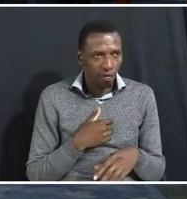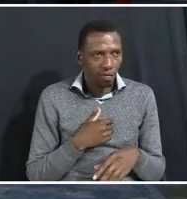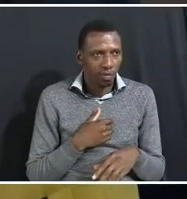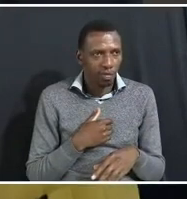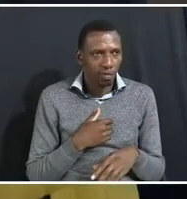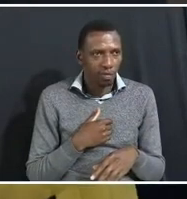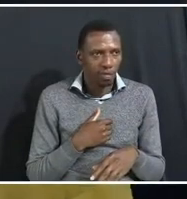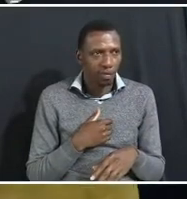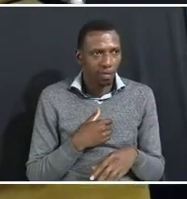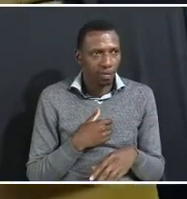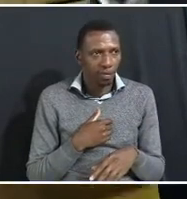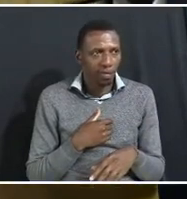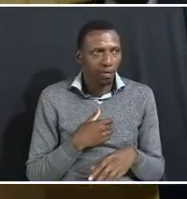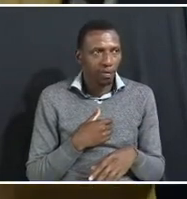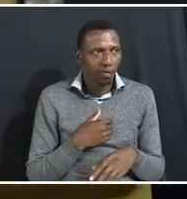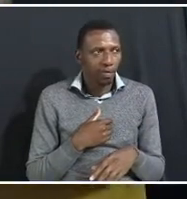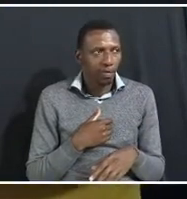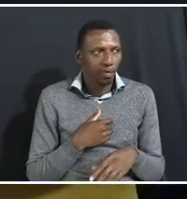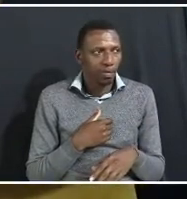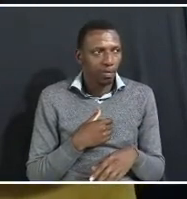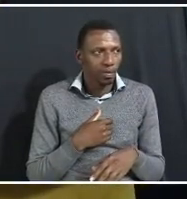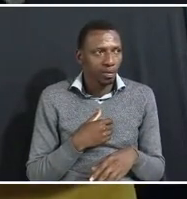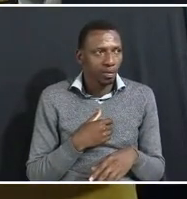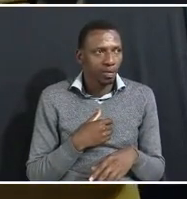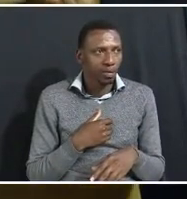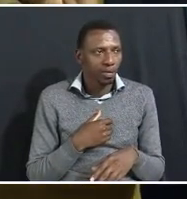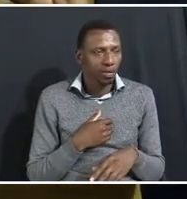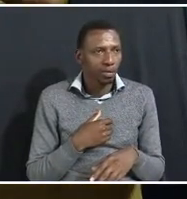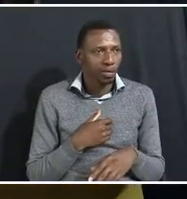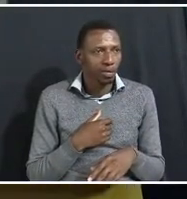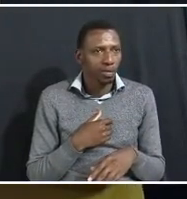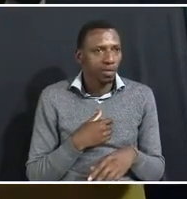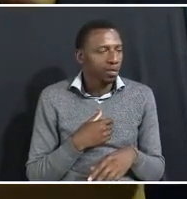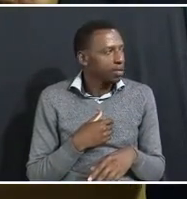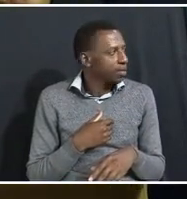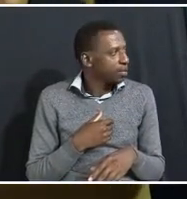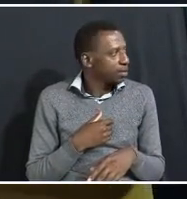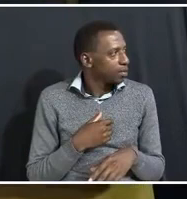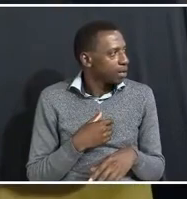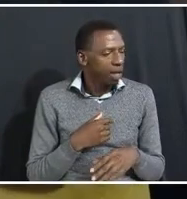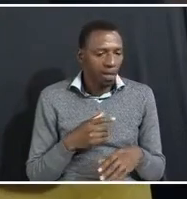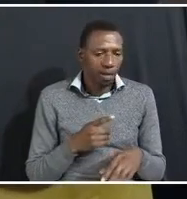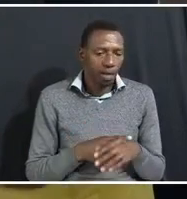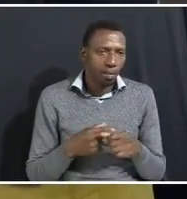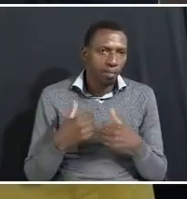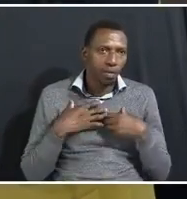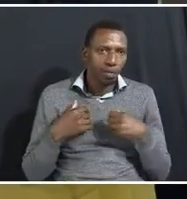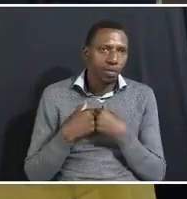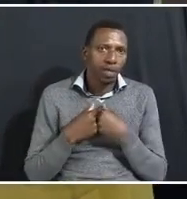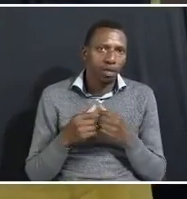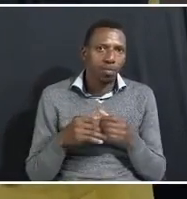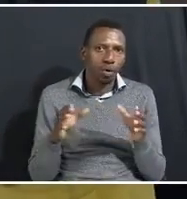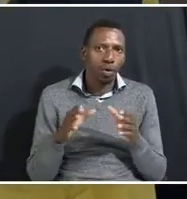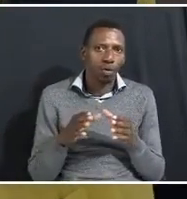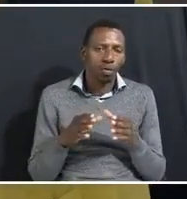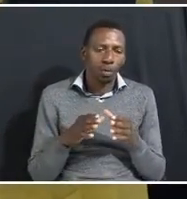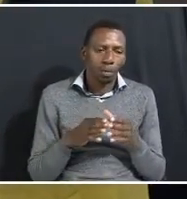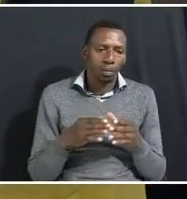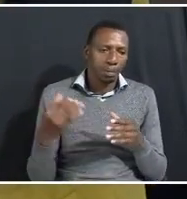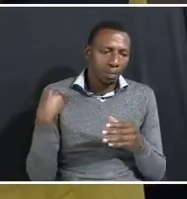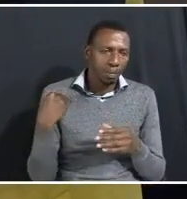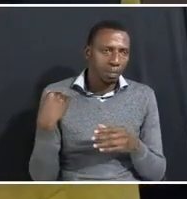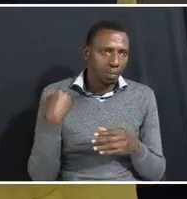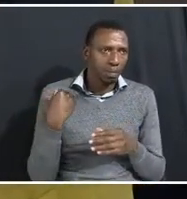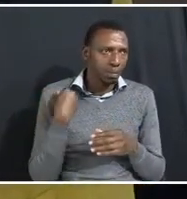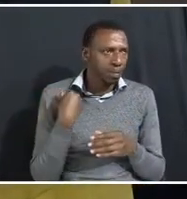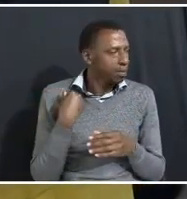ya opening the floodgates ya wale ambao wenda wakataka usaidizi. Basi, as you